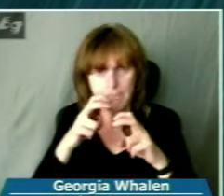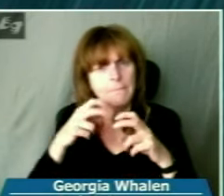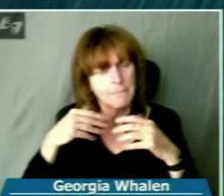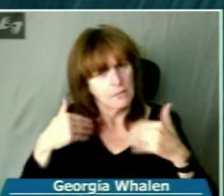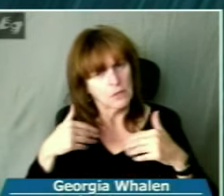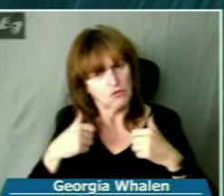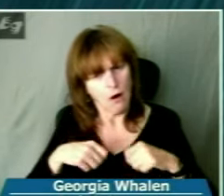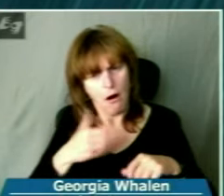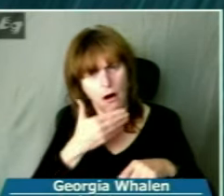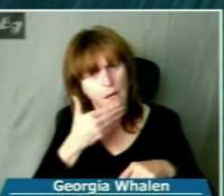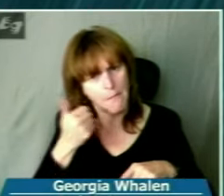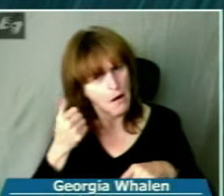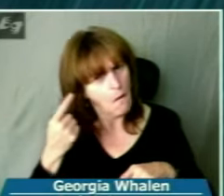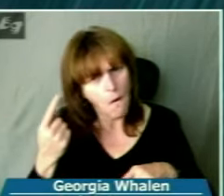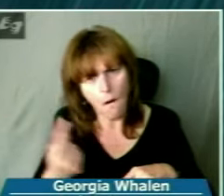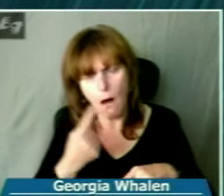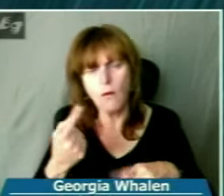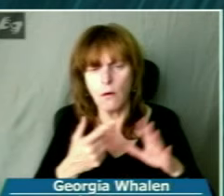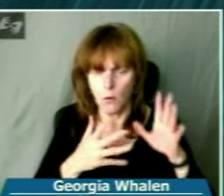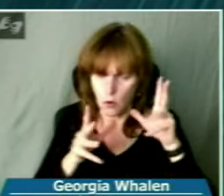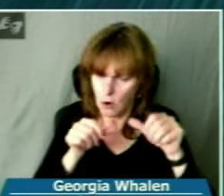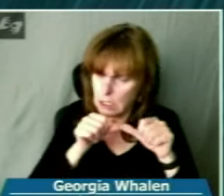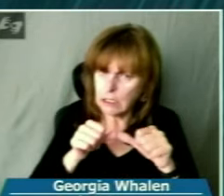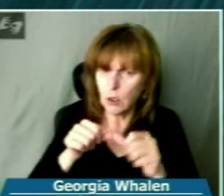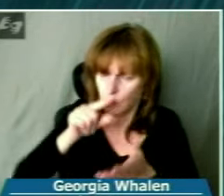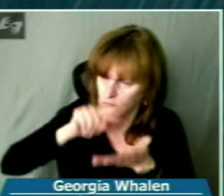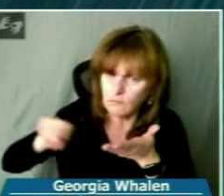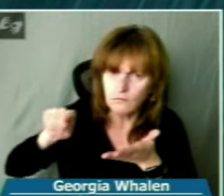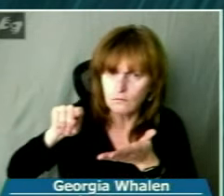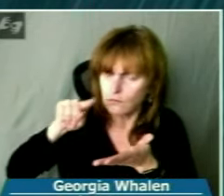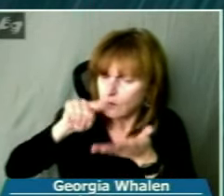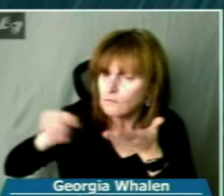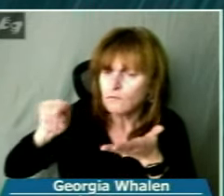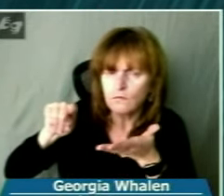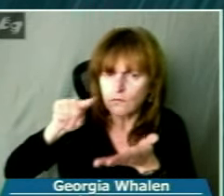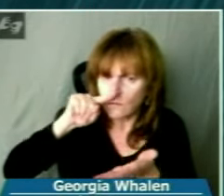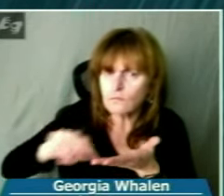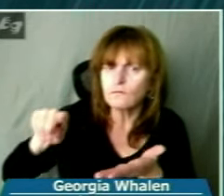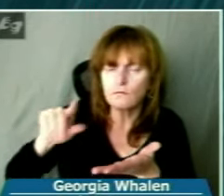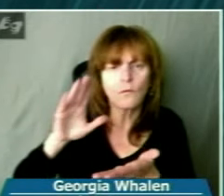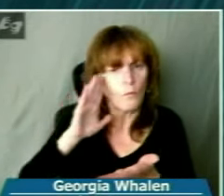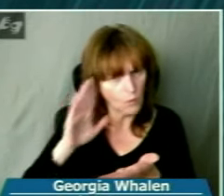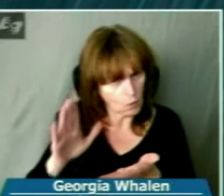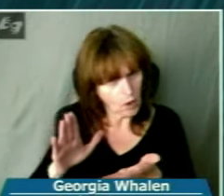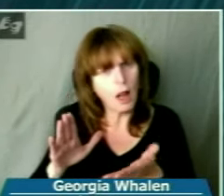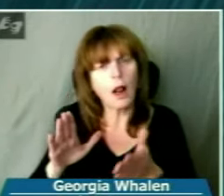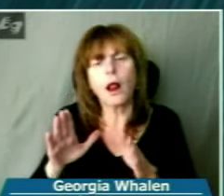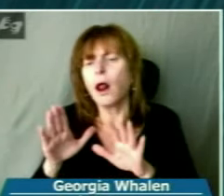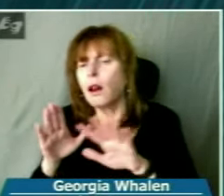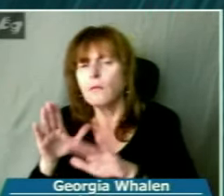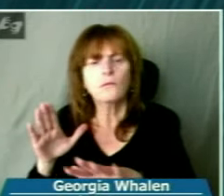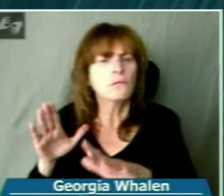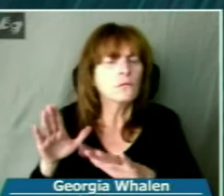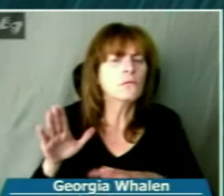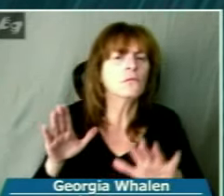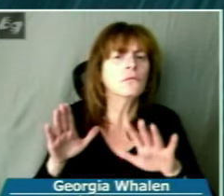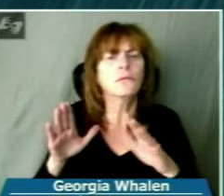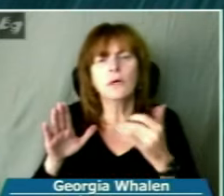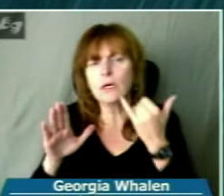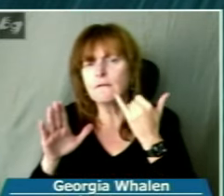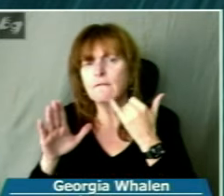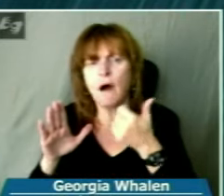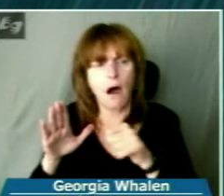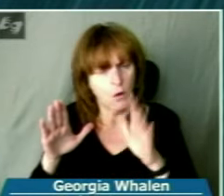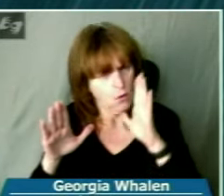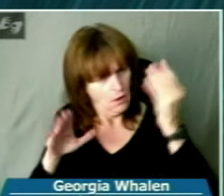the time. So they'll continue to investigate. They'll continue with their processes and let us know if there are any, but we don't